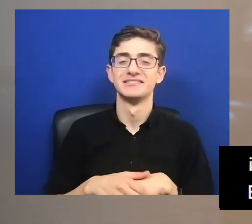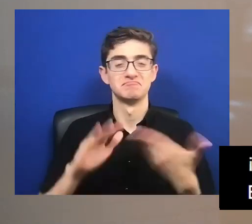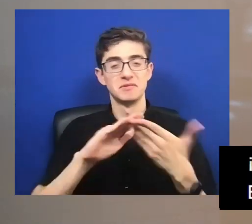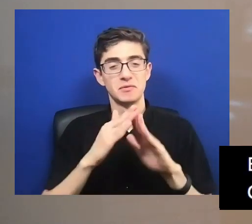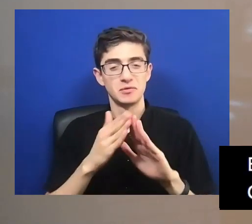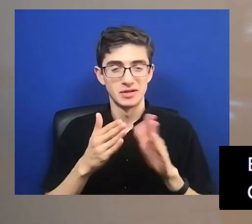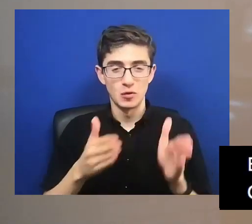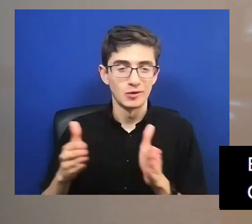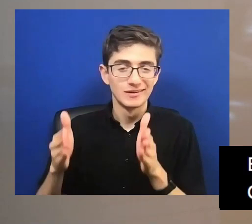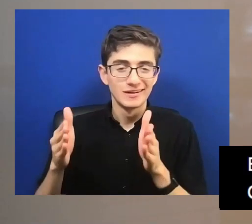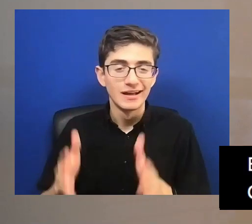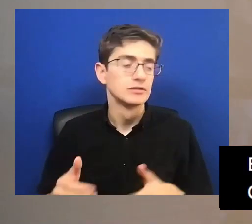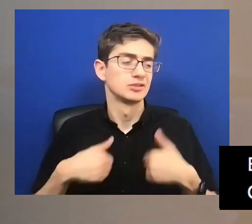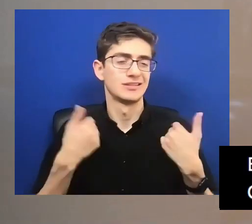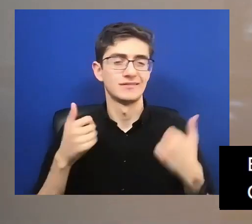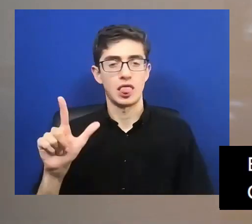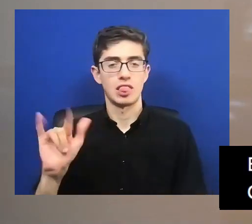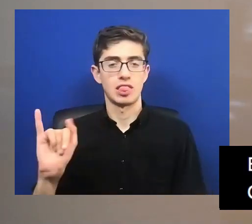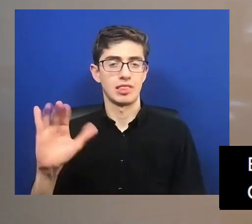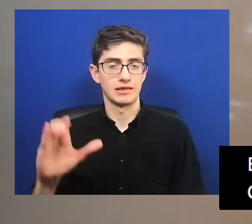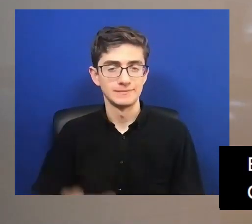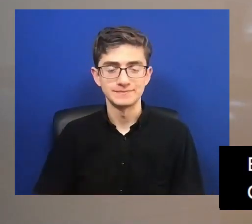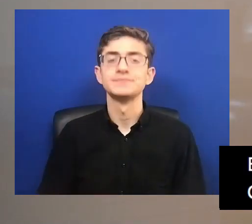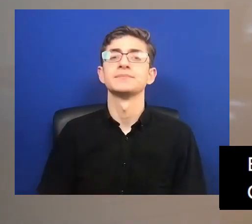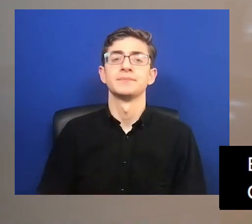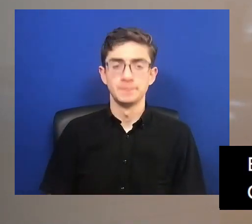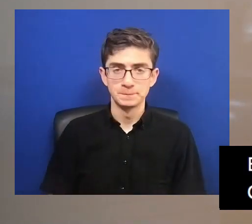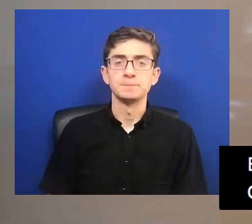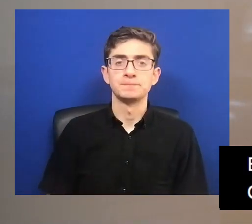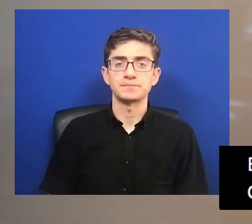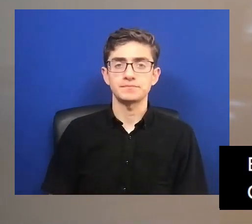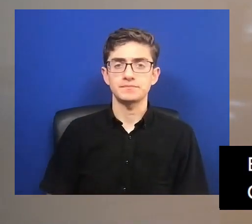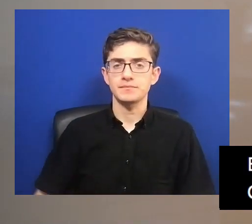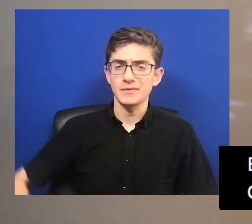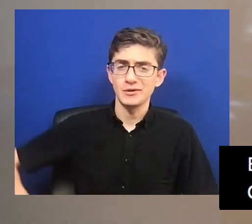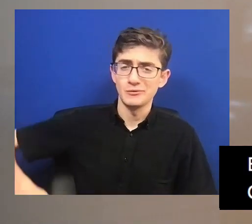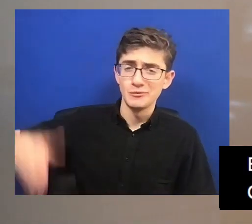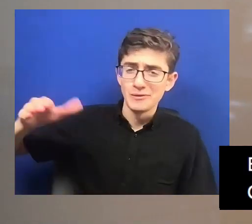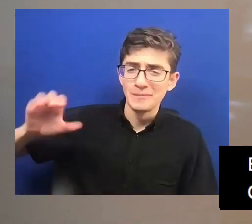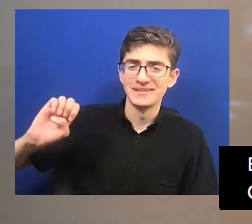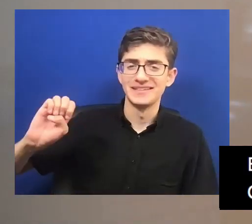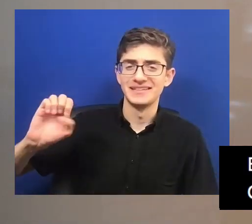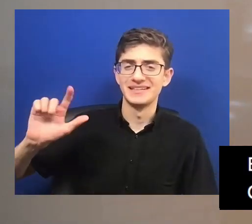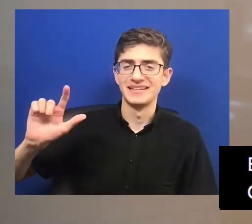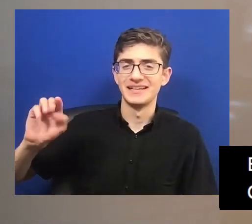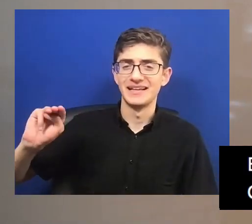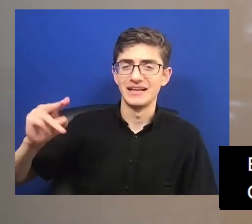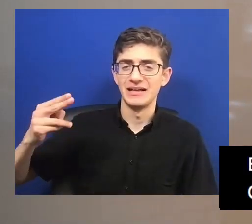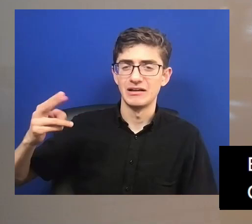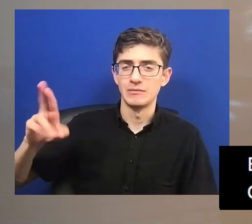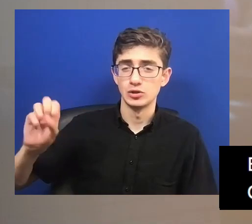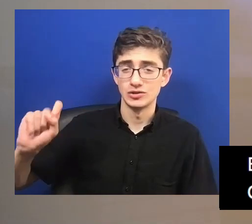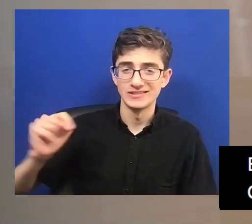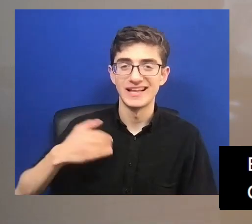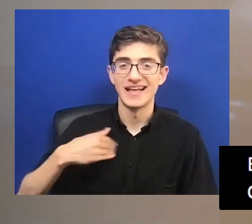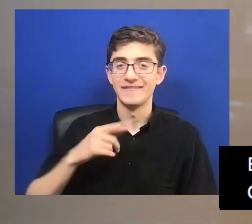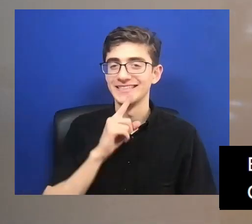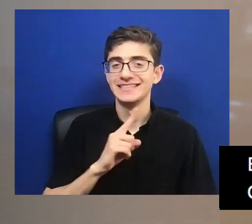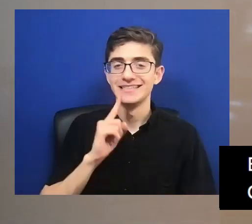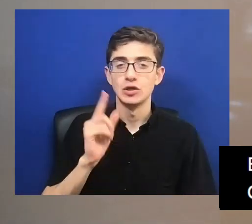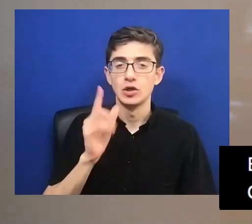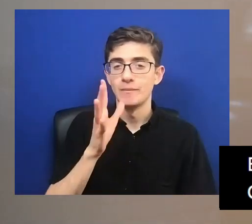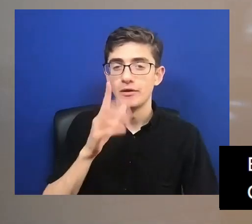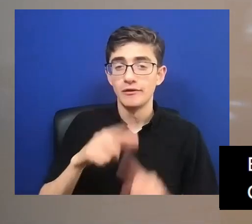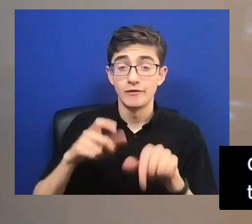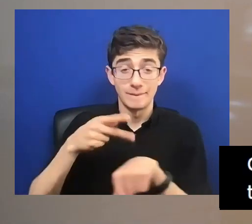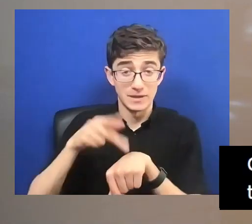lives in Long Island City. She was raised in Elmhurst by a single mother from Puerto Rico. At